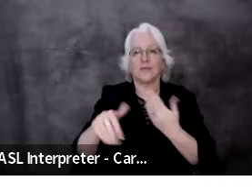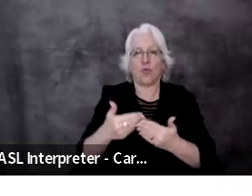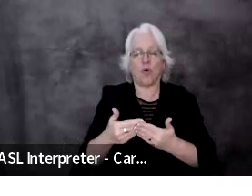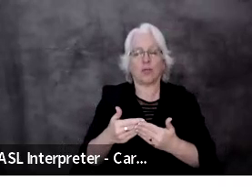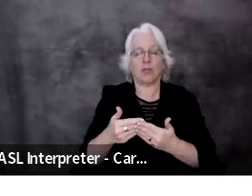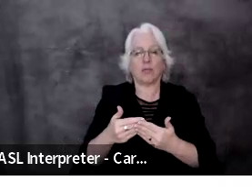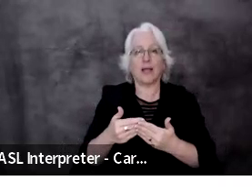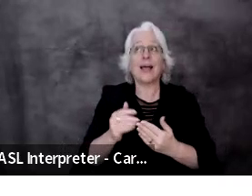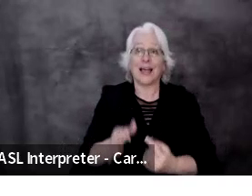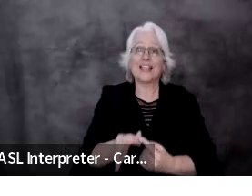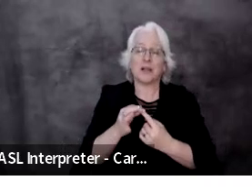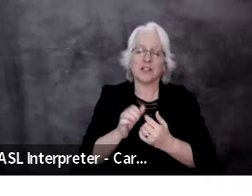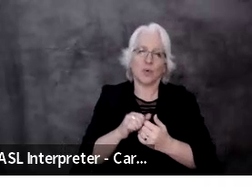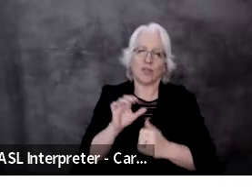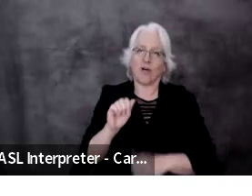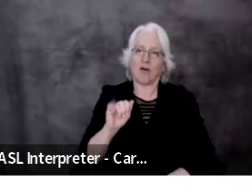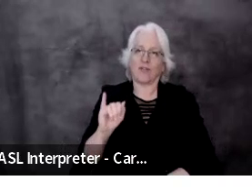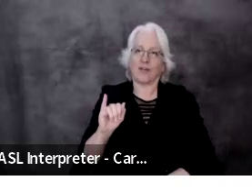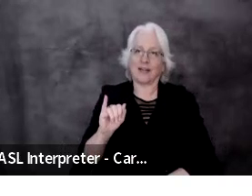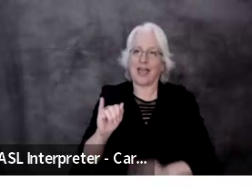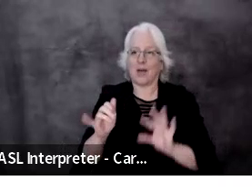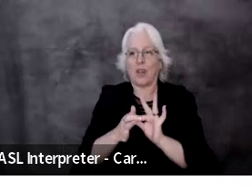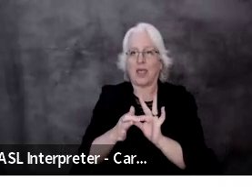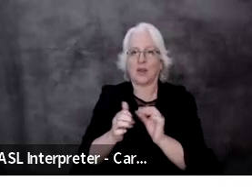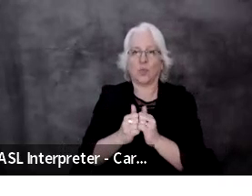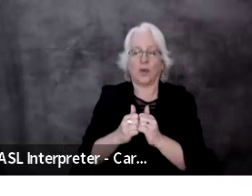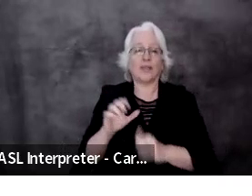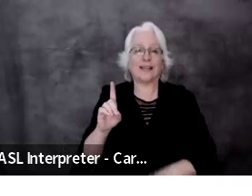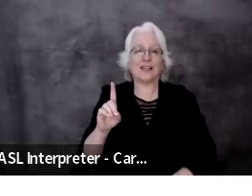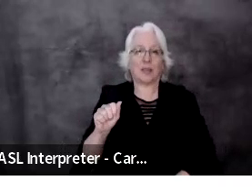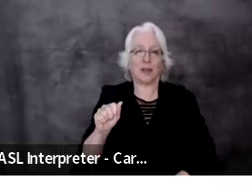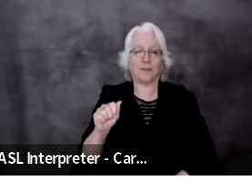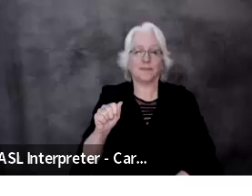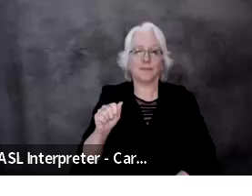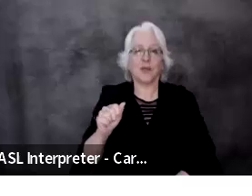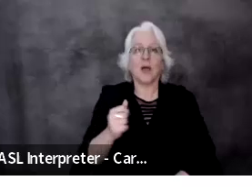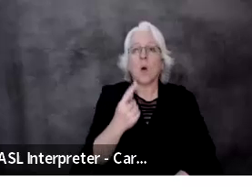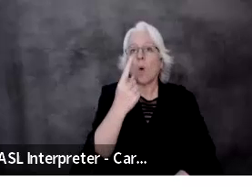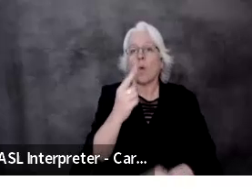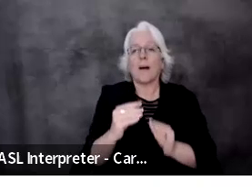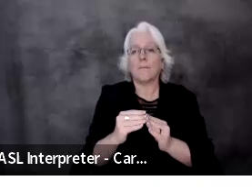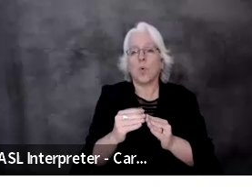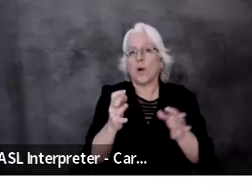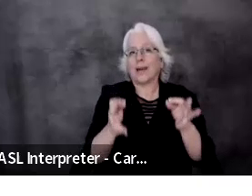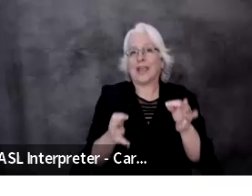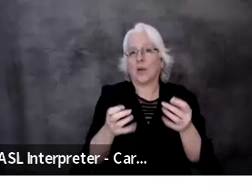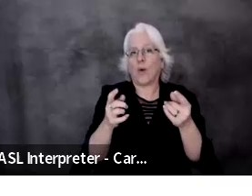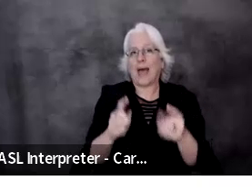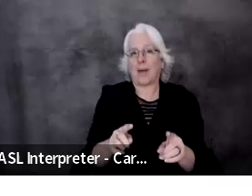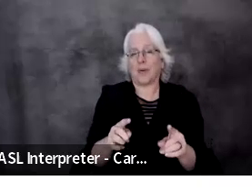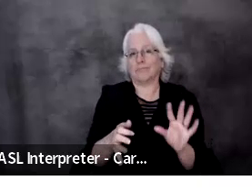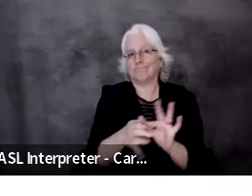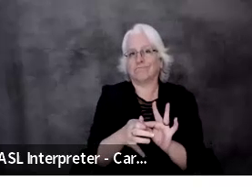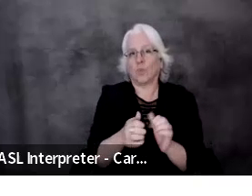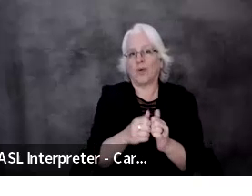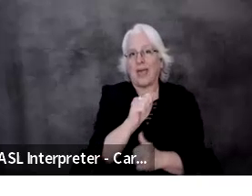regarding artificial intelligence and disability. We have one more hearing on AI coming up in addition to the two